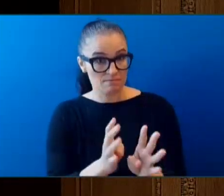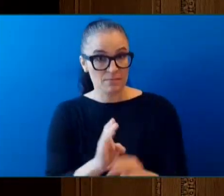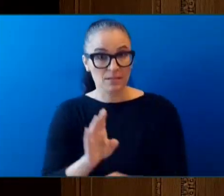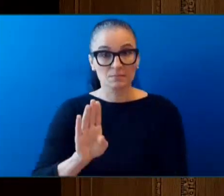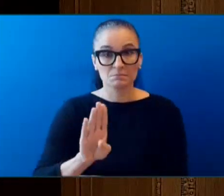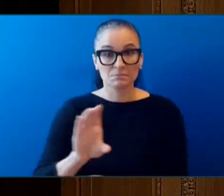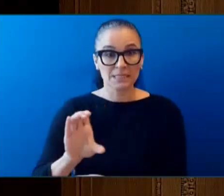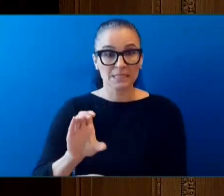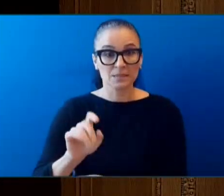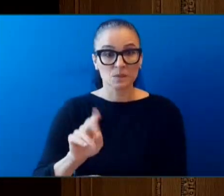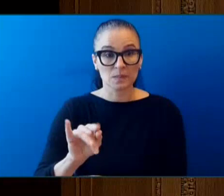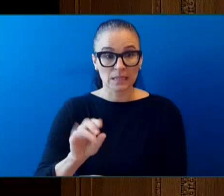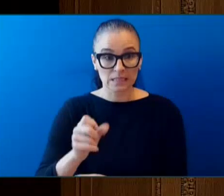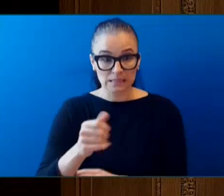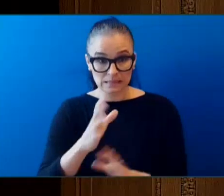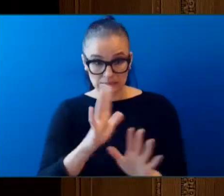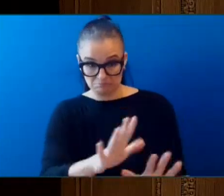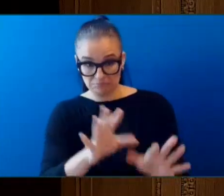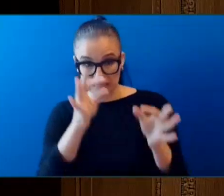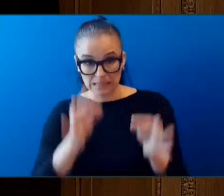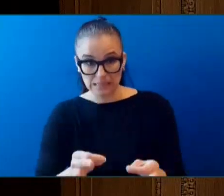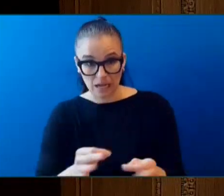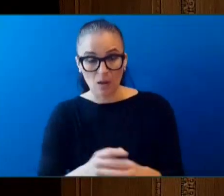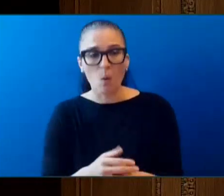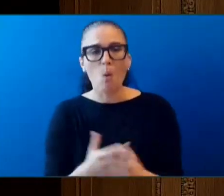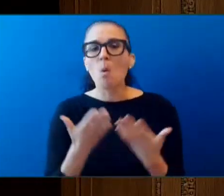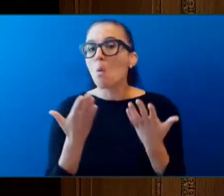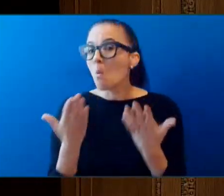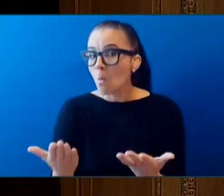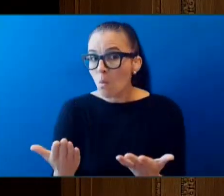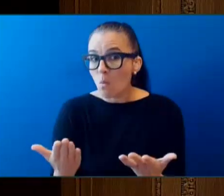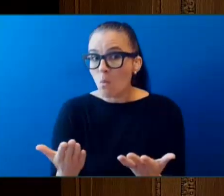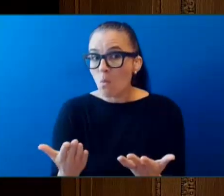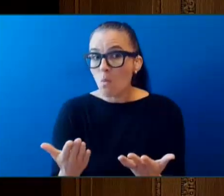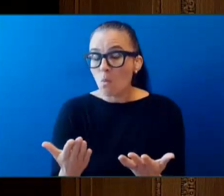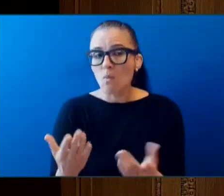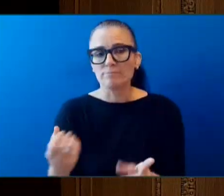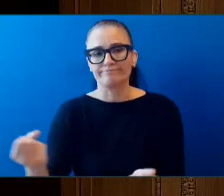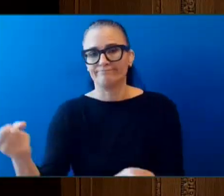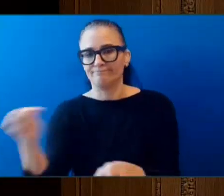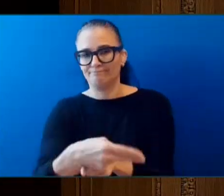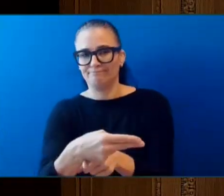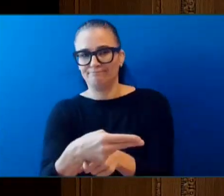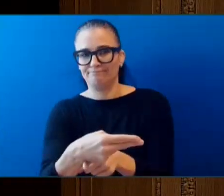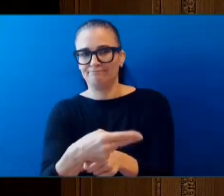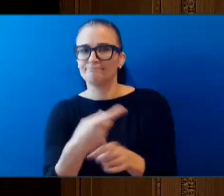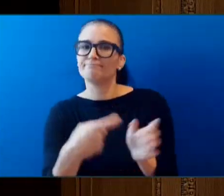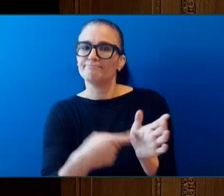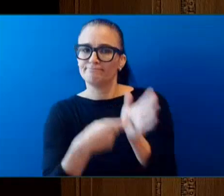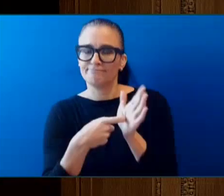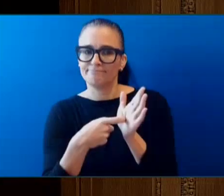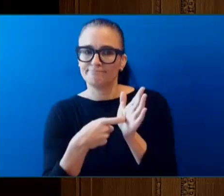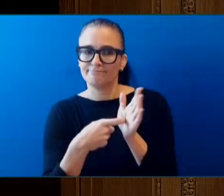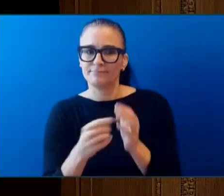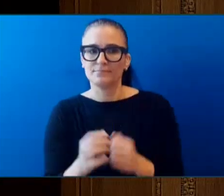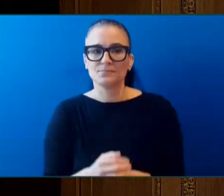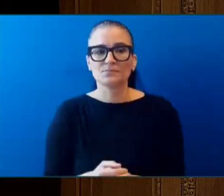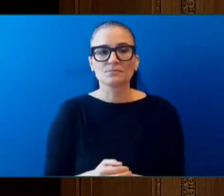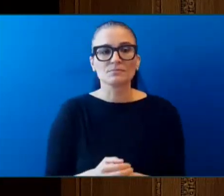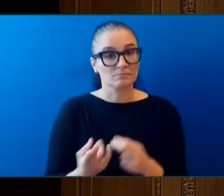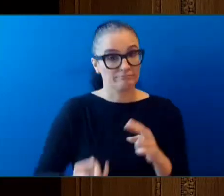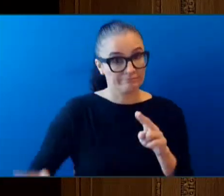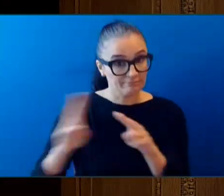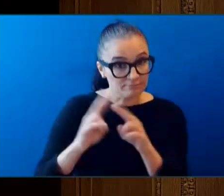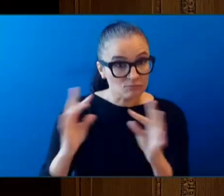to overrule that authority and not in effect, to actually raise rates that British Columbia families would be paying